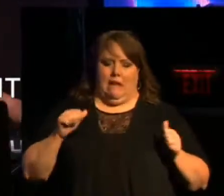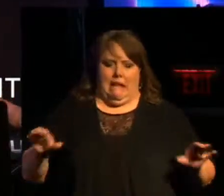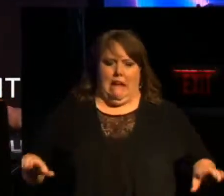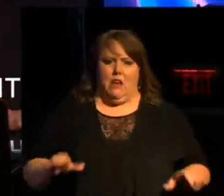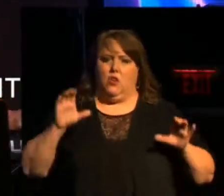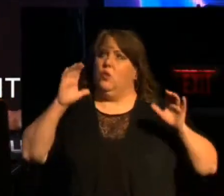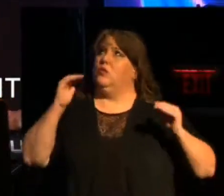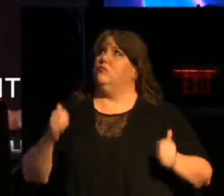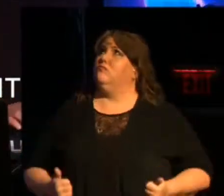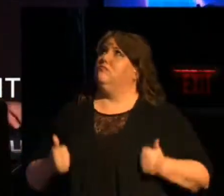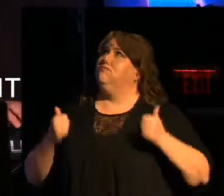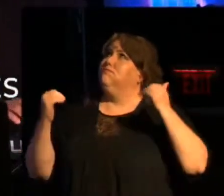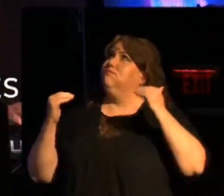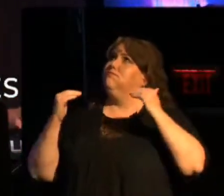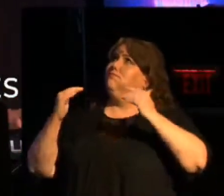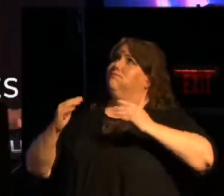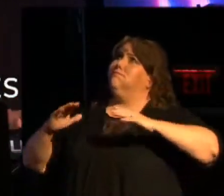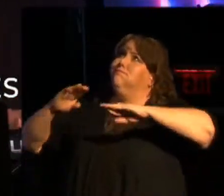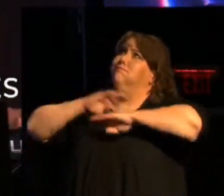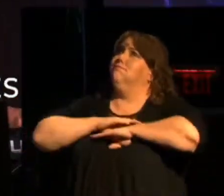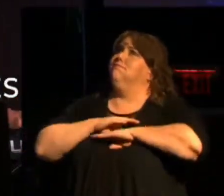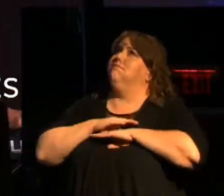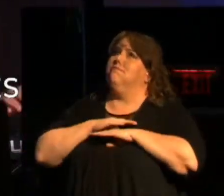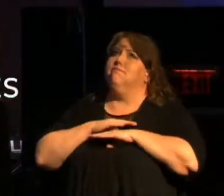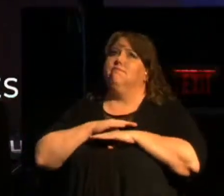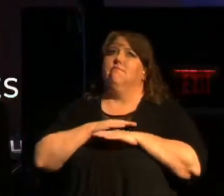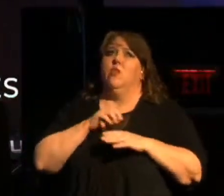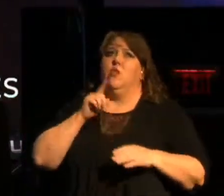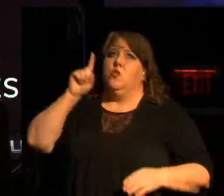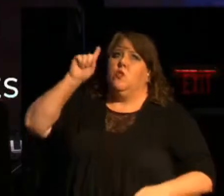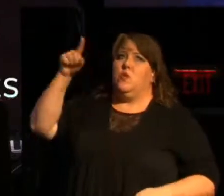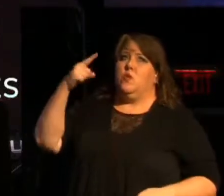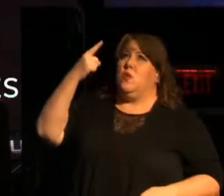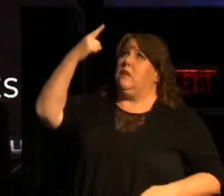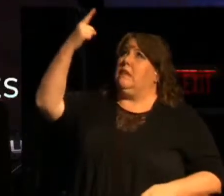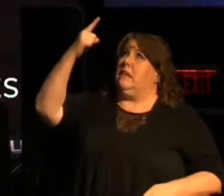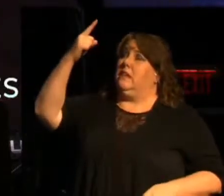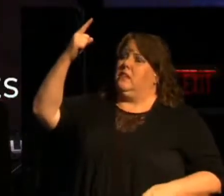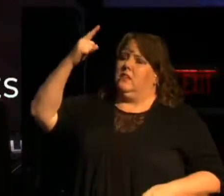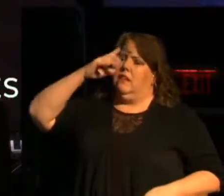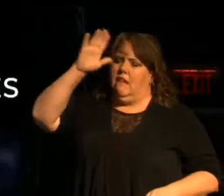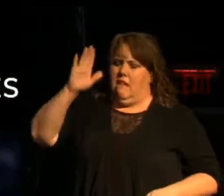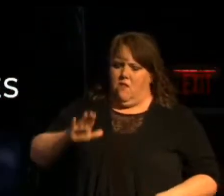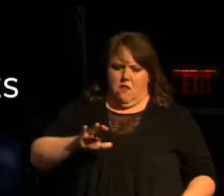If you left the grave behind you, so will I.